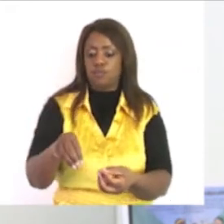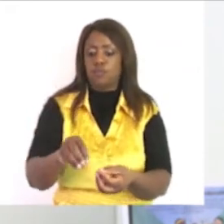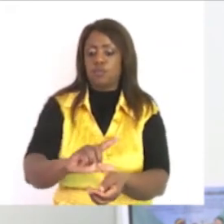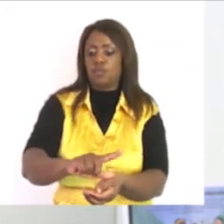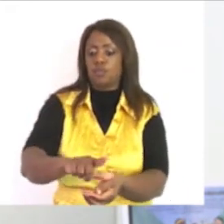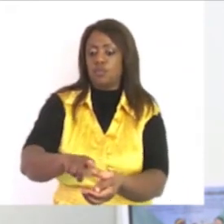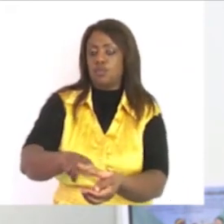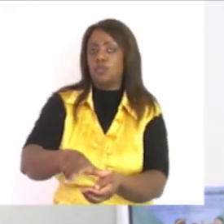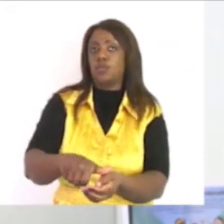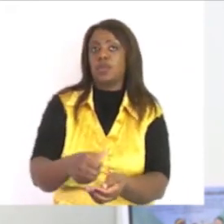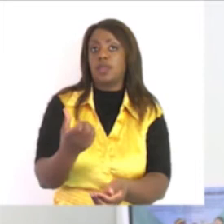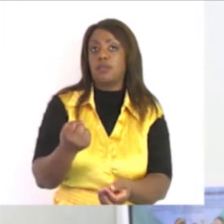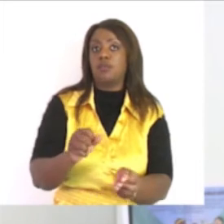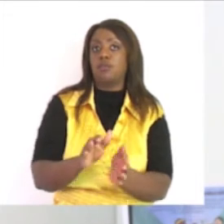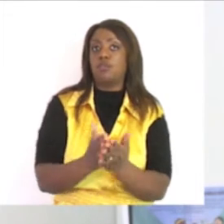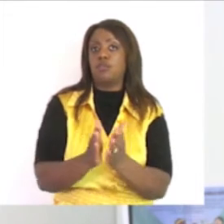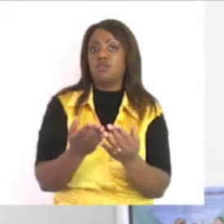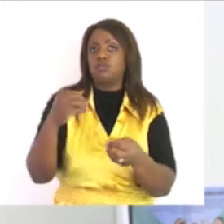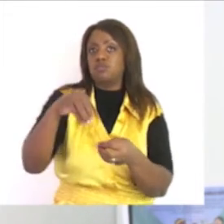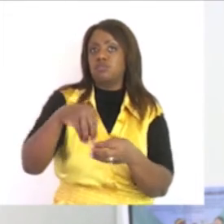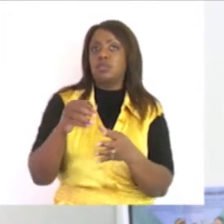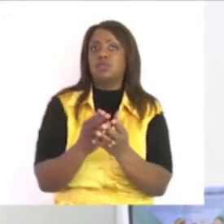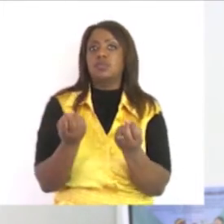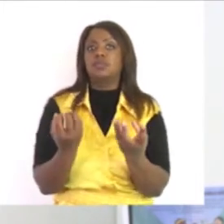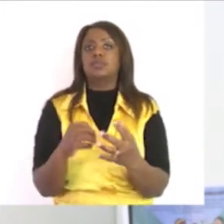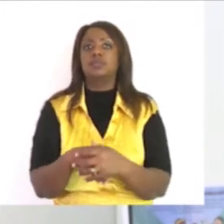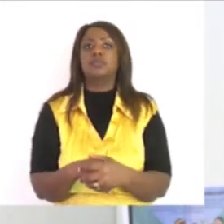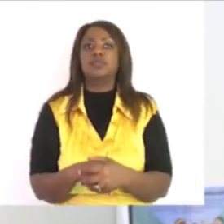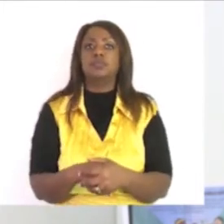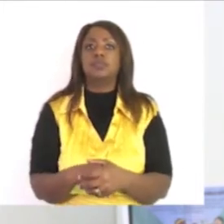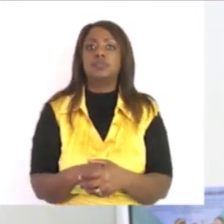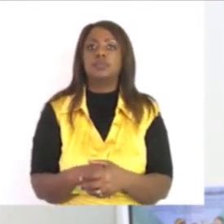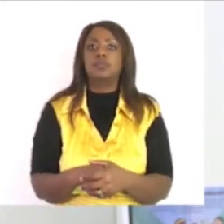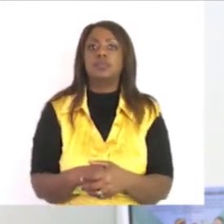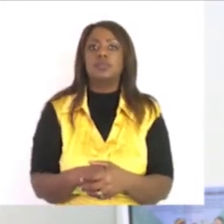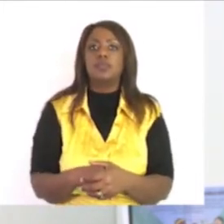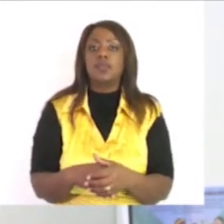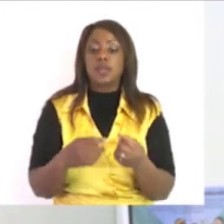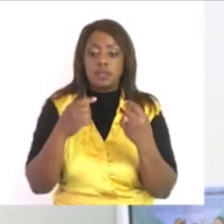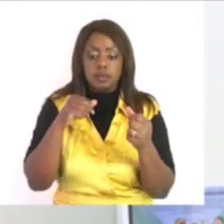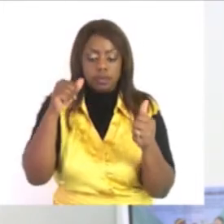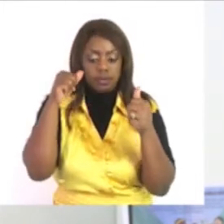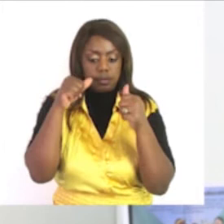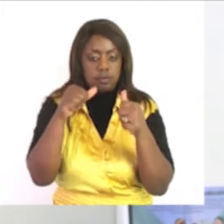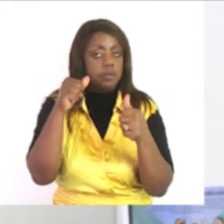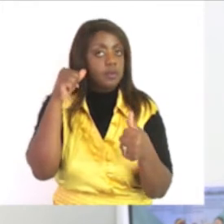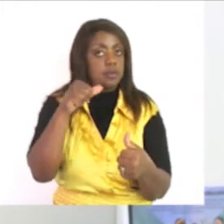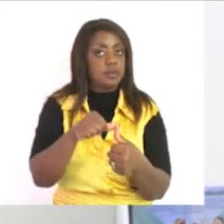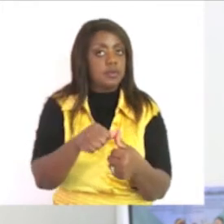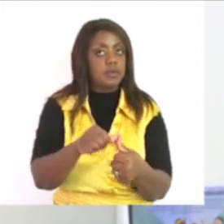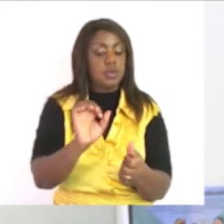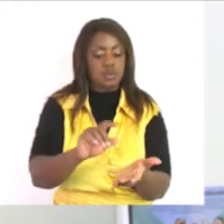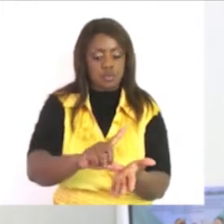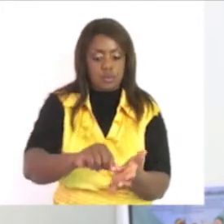books, just books, by placing the bag on top of the scale to find out the measure, since we have